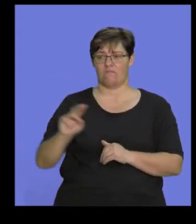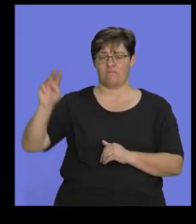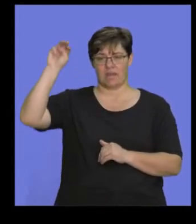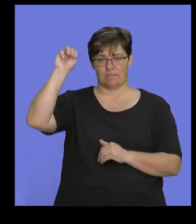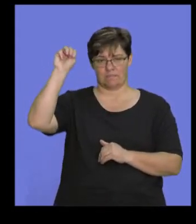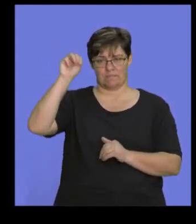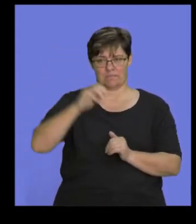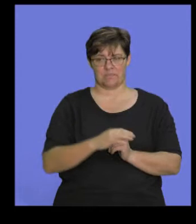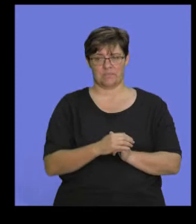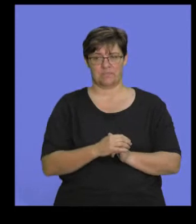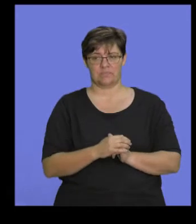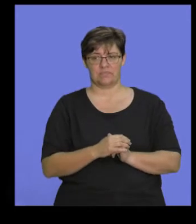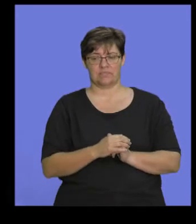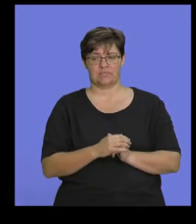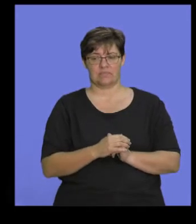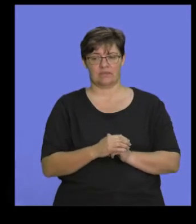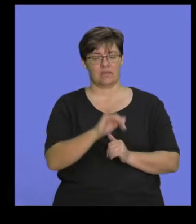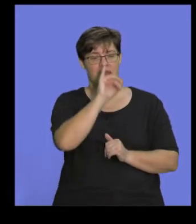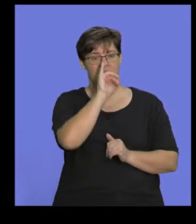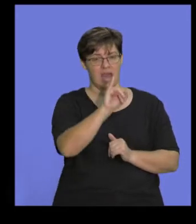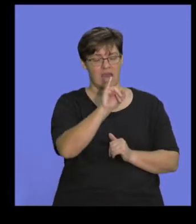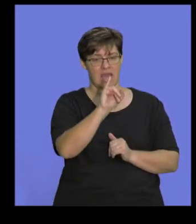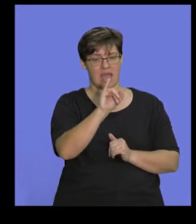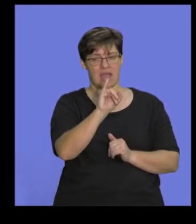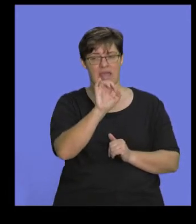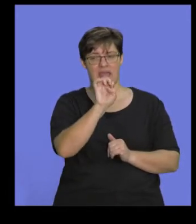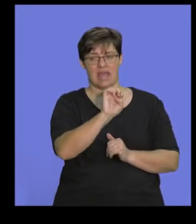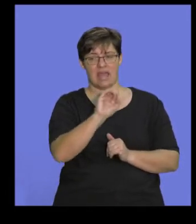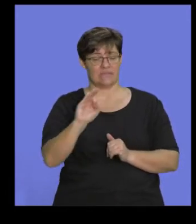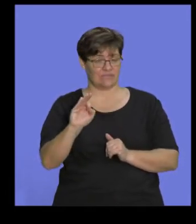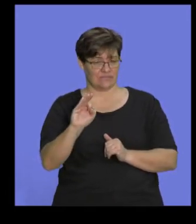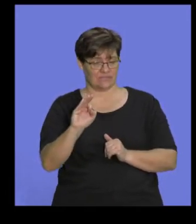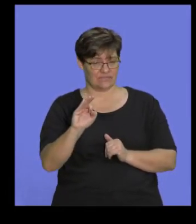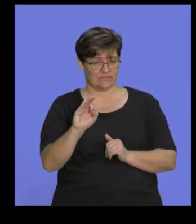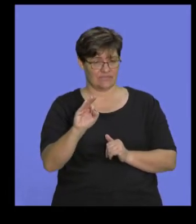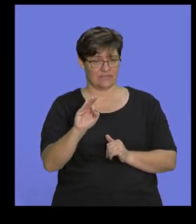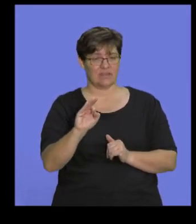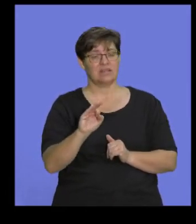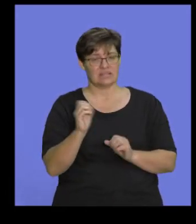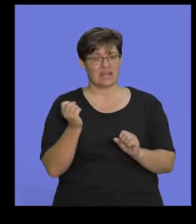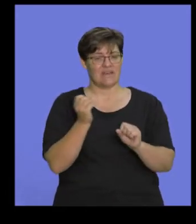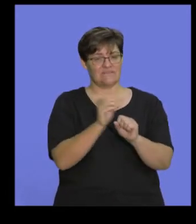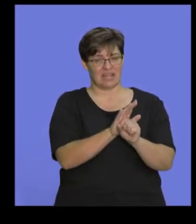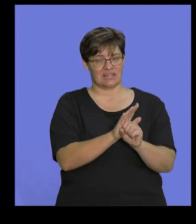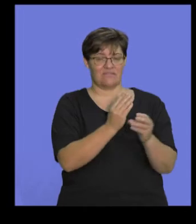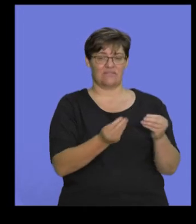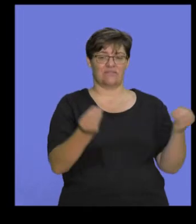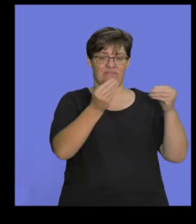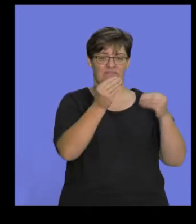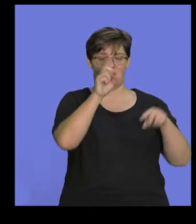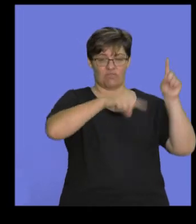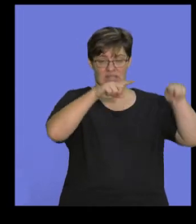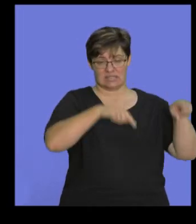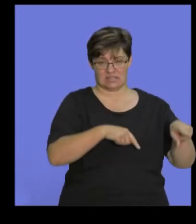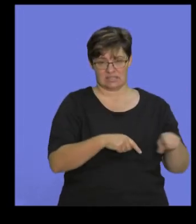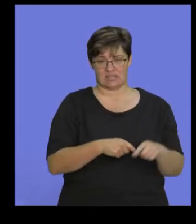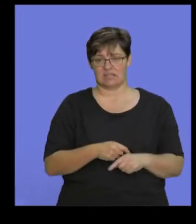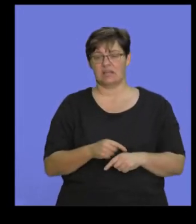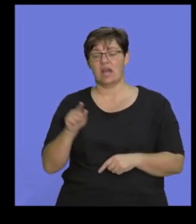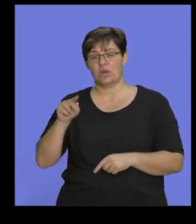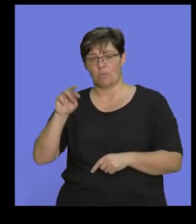an exponent of M. The I if, as you can see, is the effective annual rate.